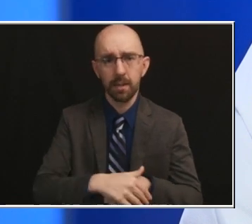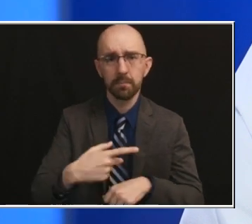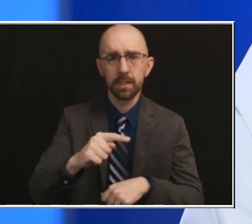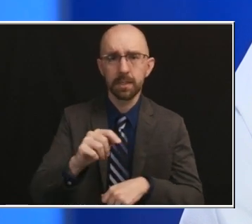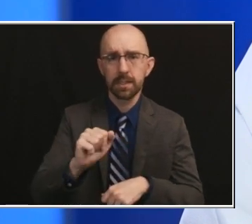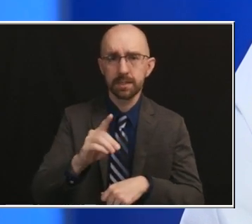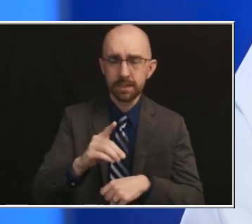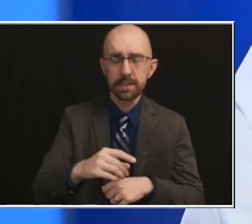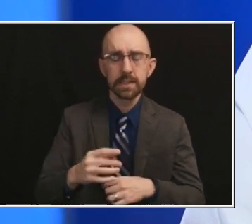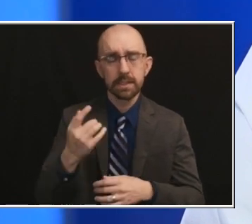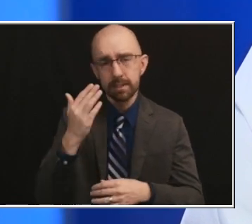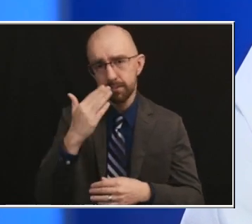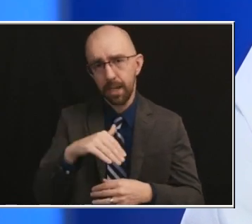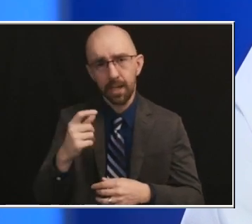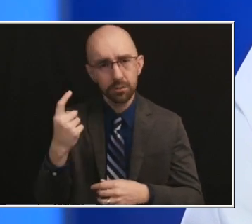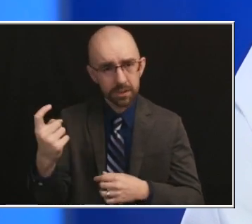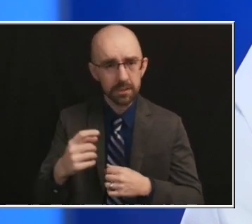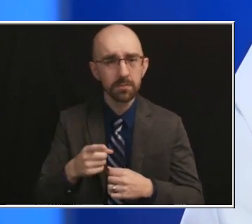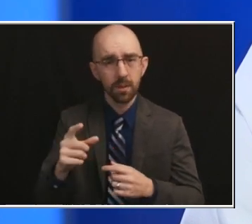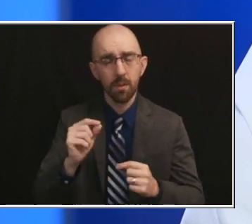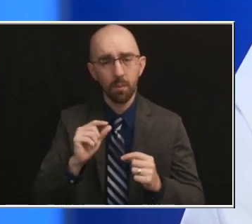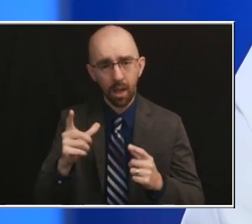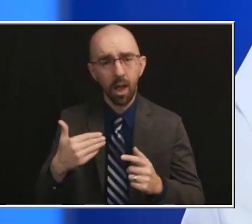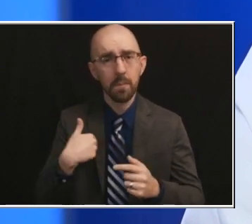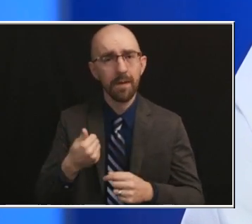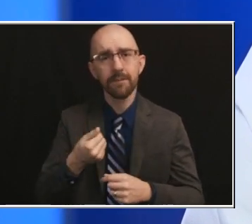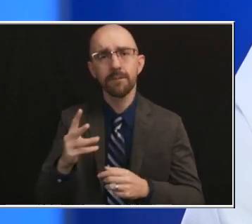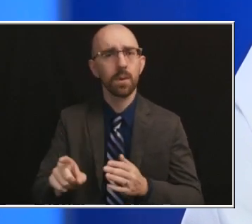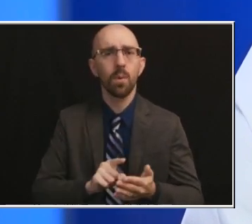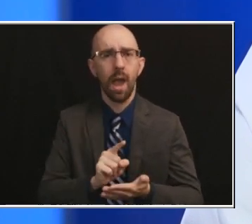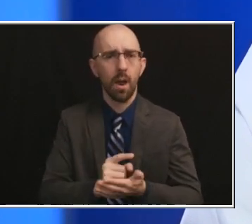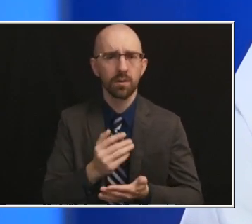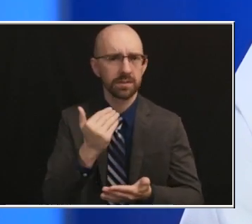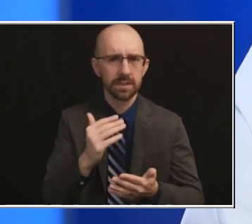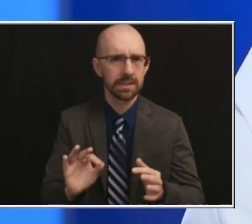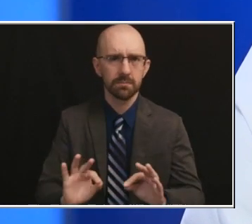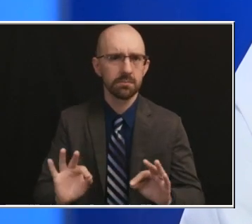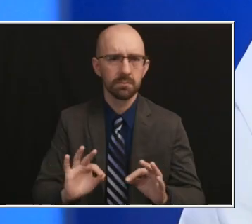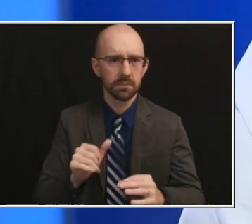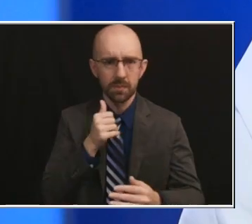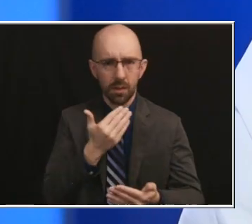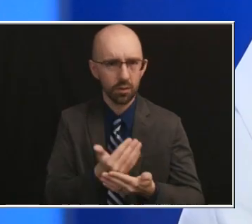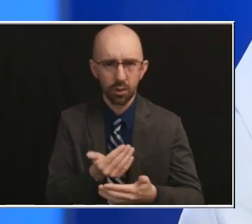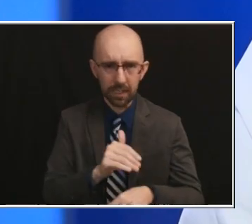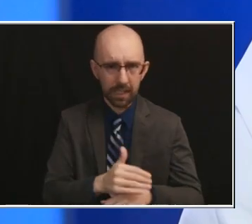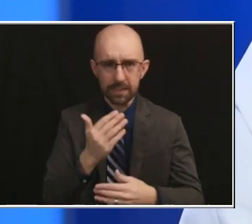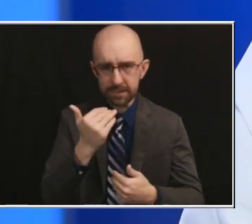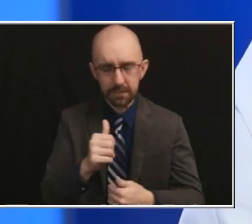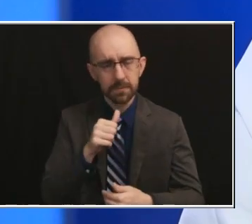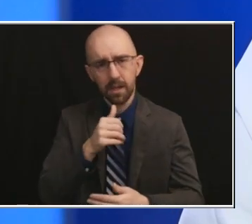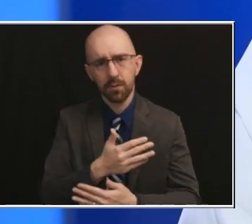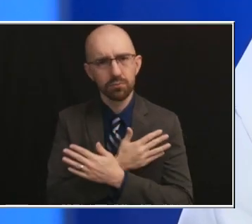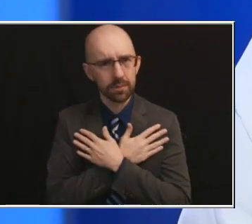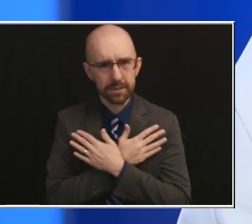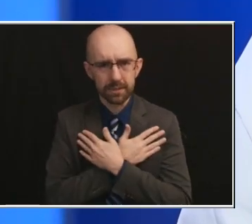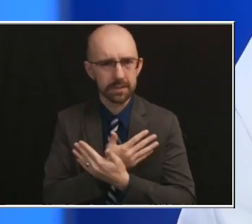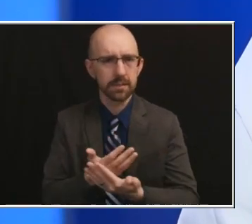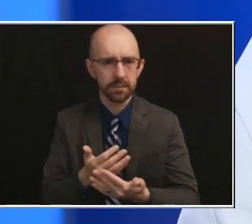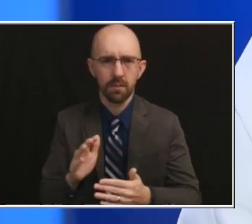they go to sleep, they wake up after a couple of hours, so they are not having a good night's sleep, they are not rested. And we all know